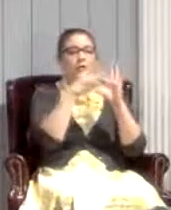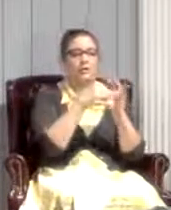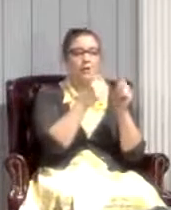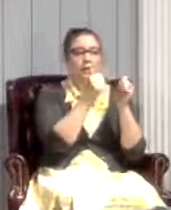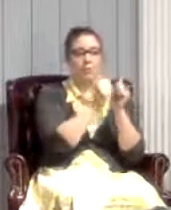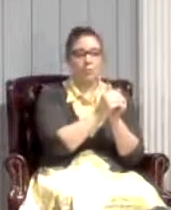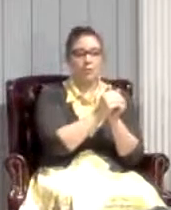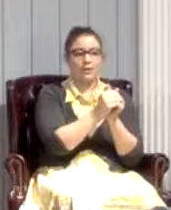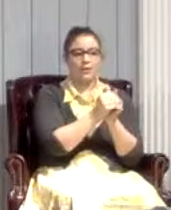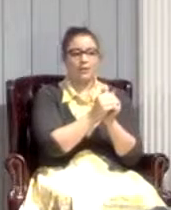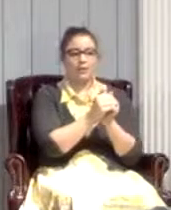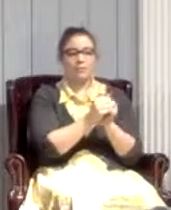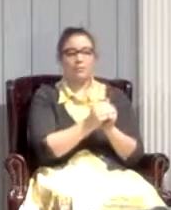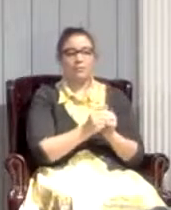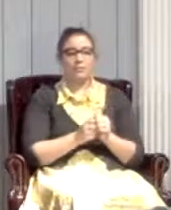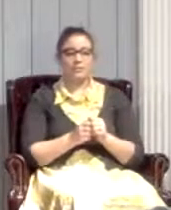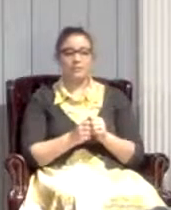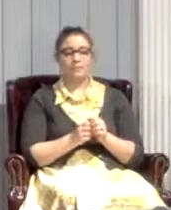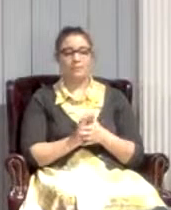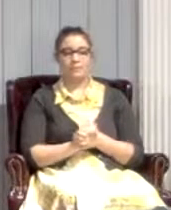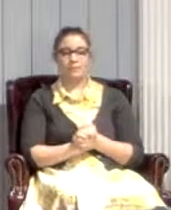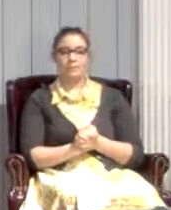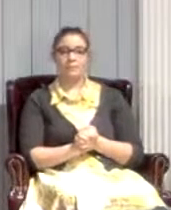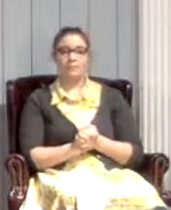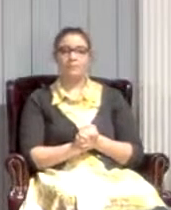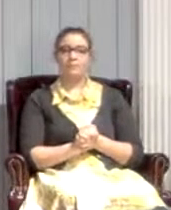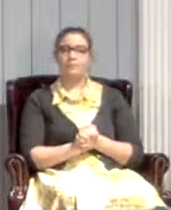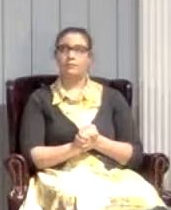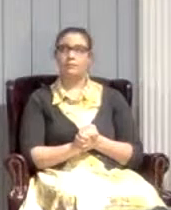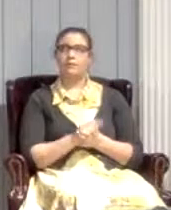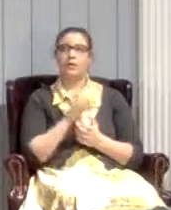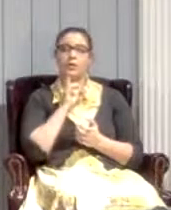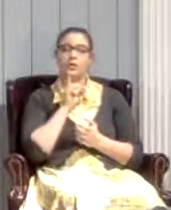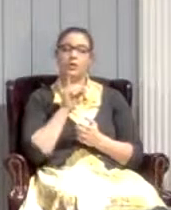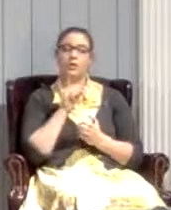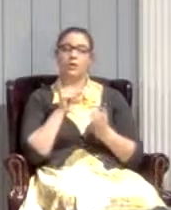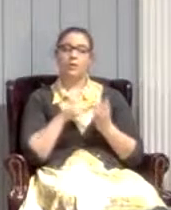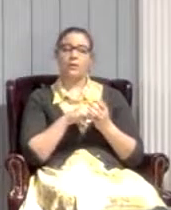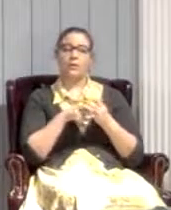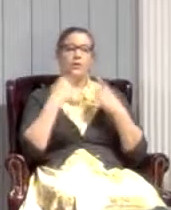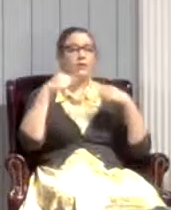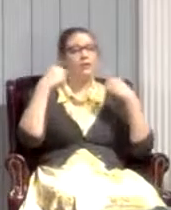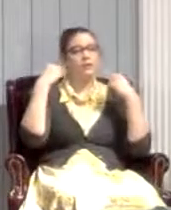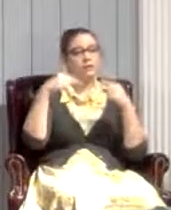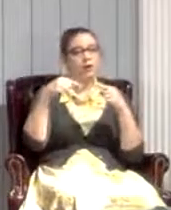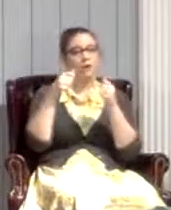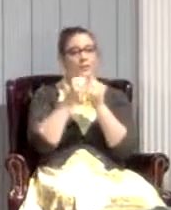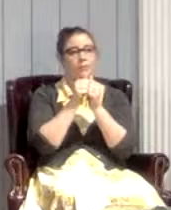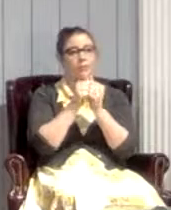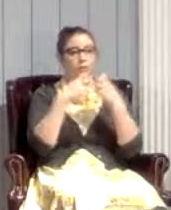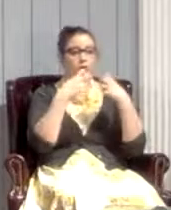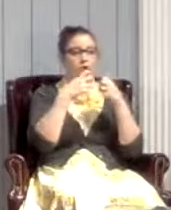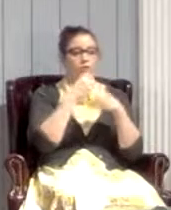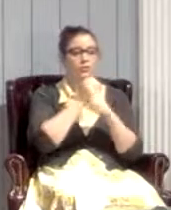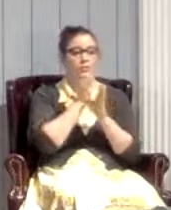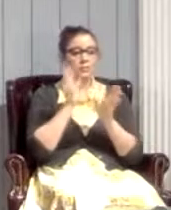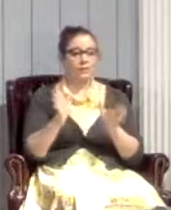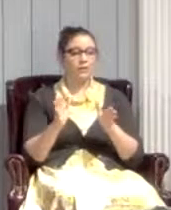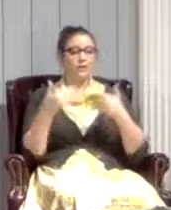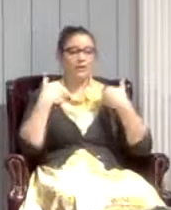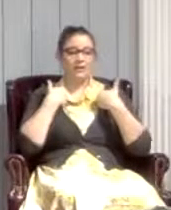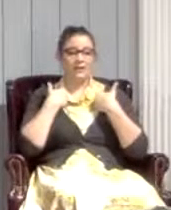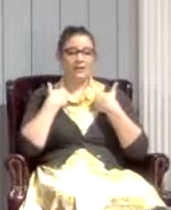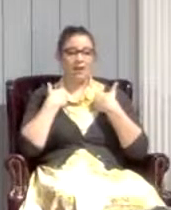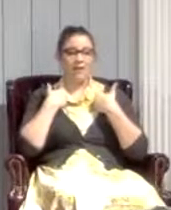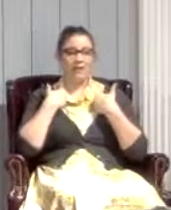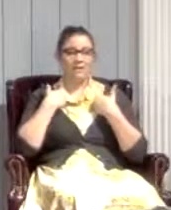unite with him in the effort to maintain the discipline of Christ's house. So for this conflict with the troublemakers to have the outcome that it